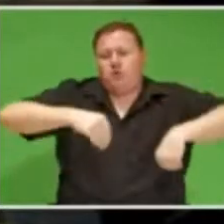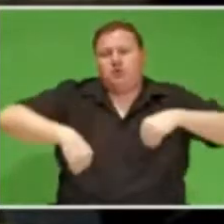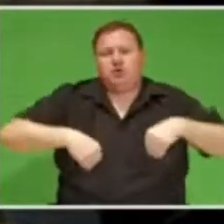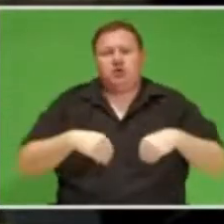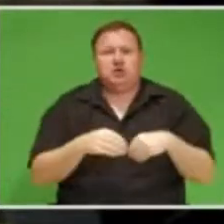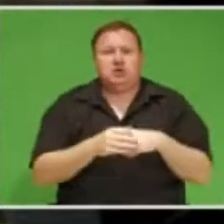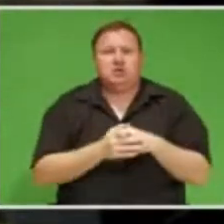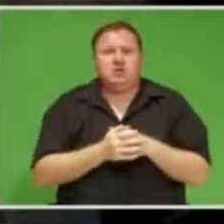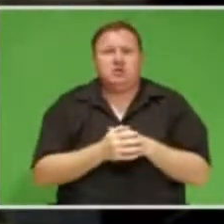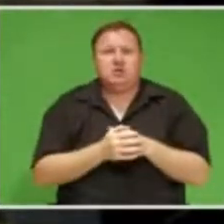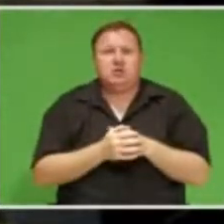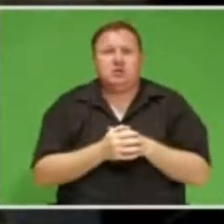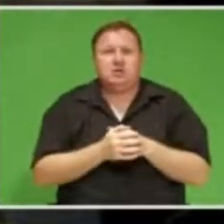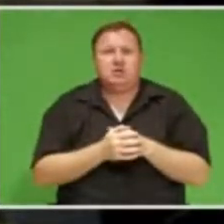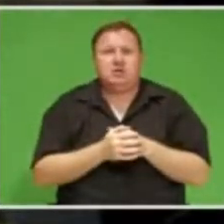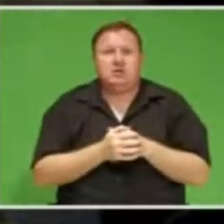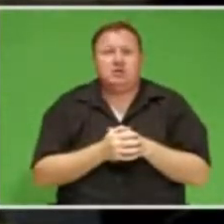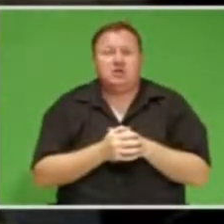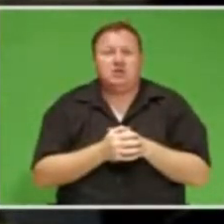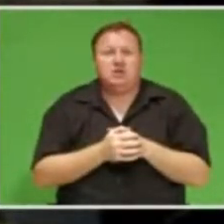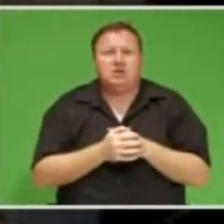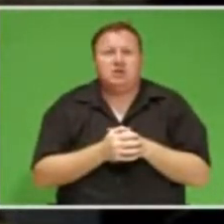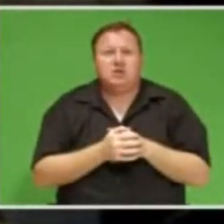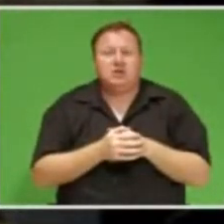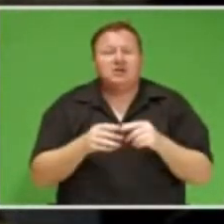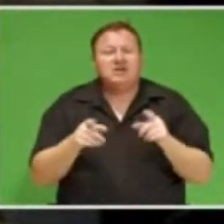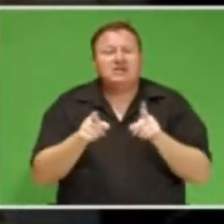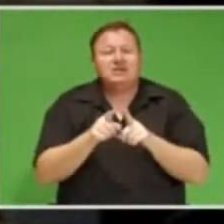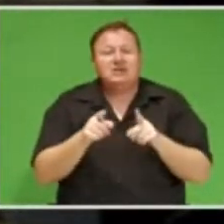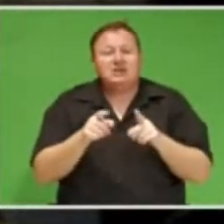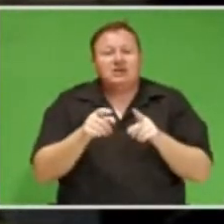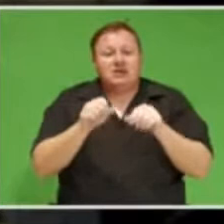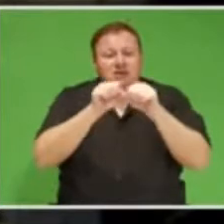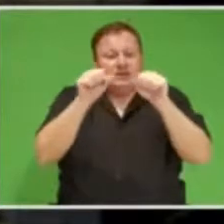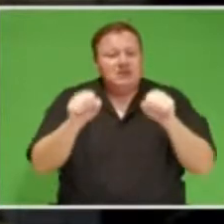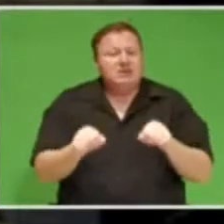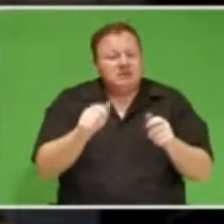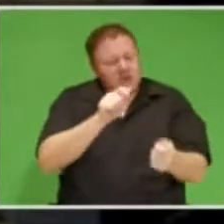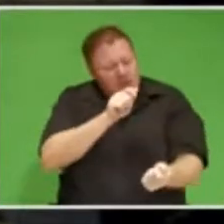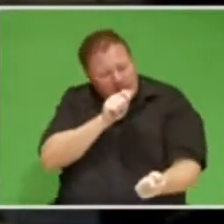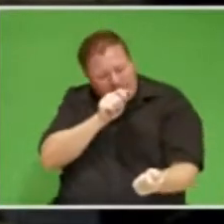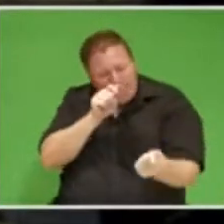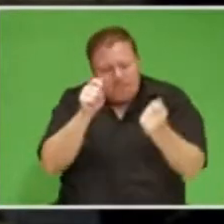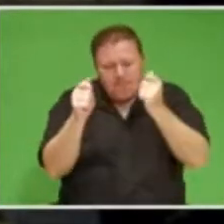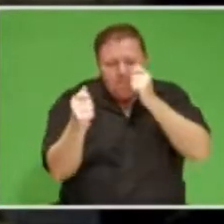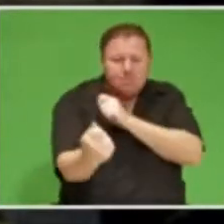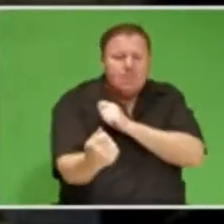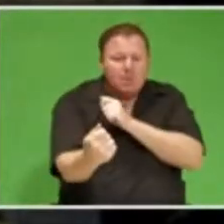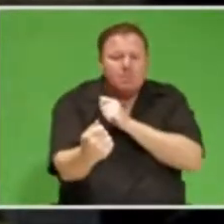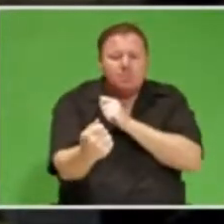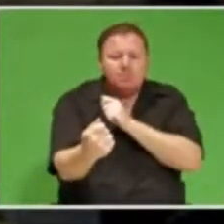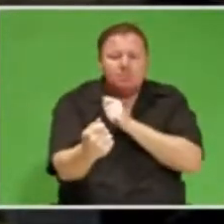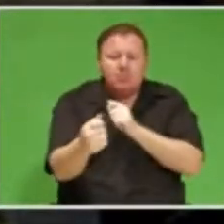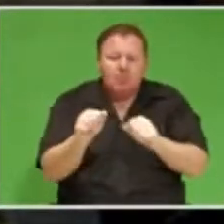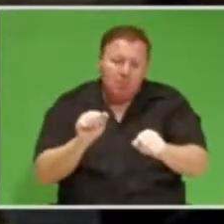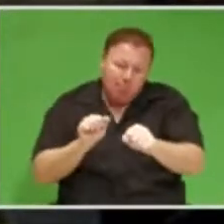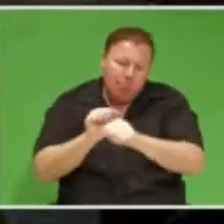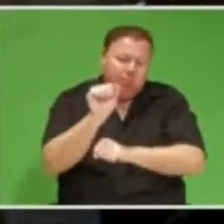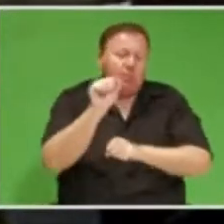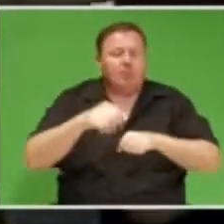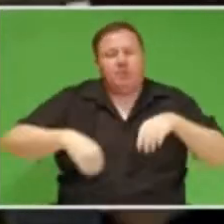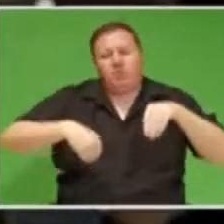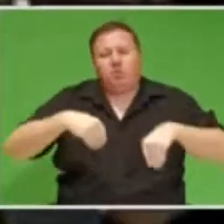the overhaul of the institutional architecture of combating corruption. We are working